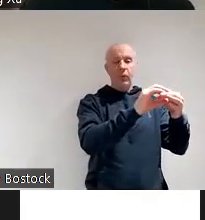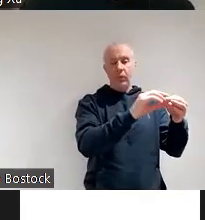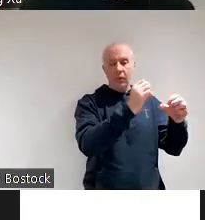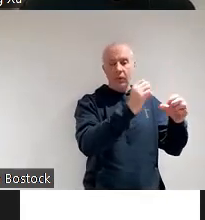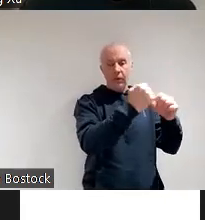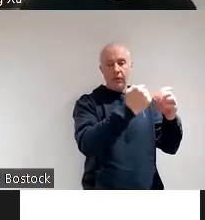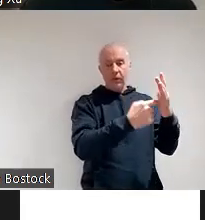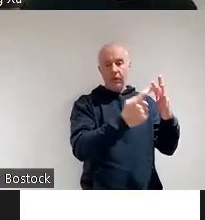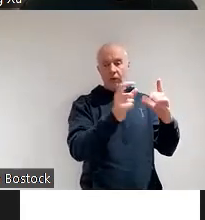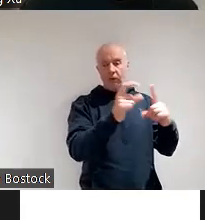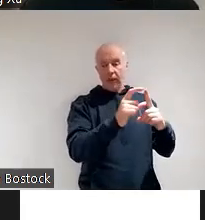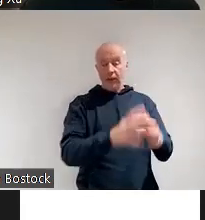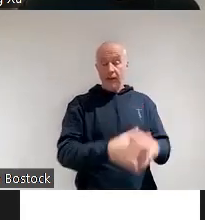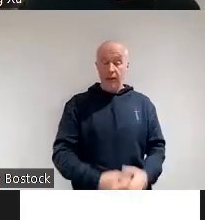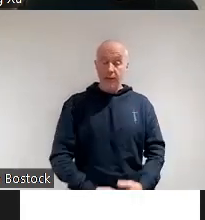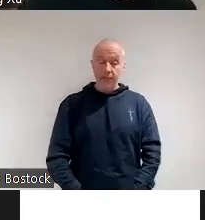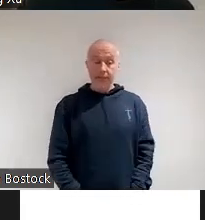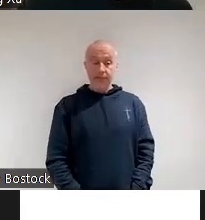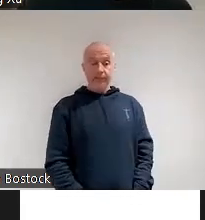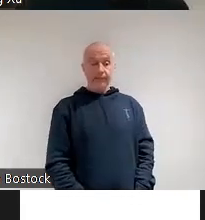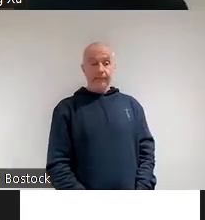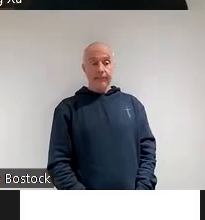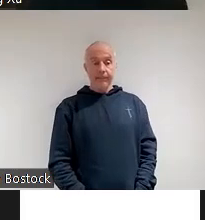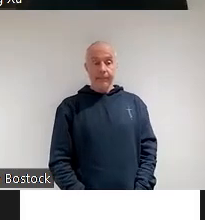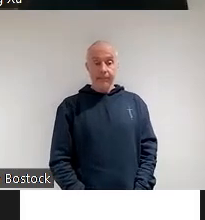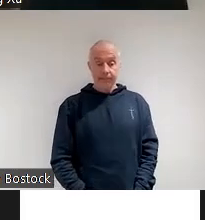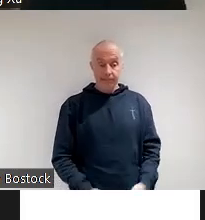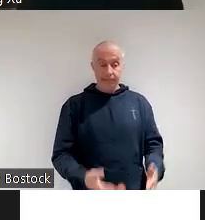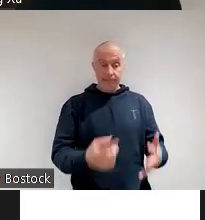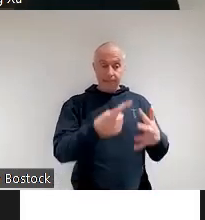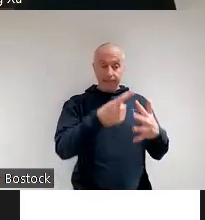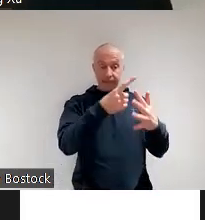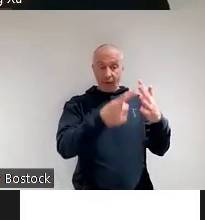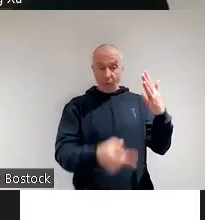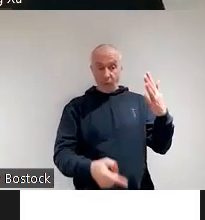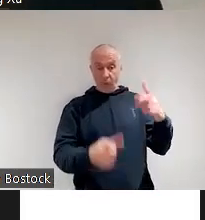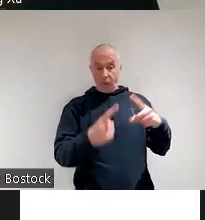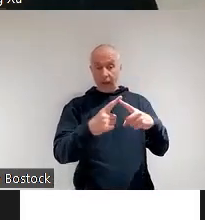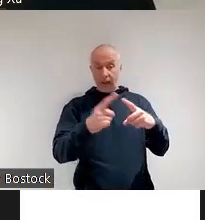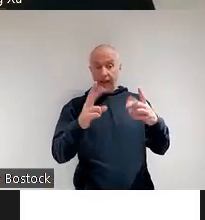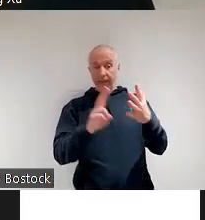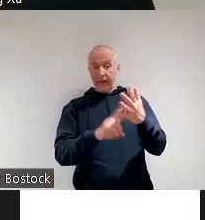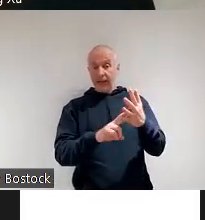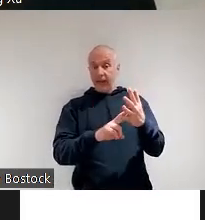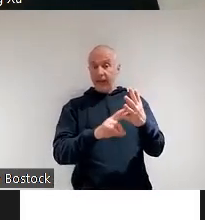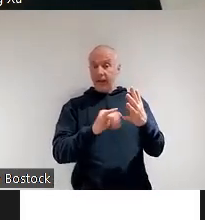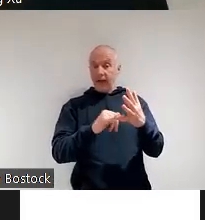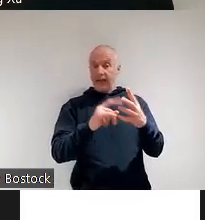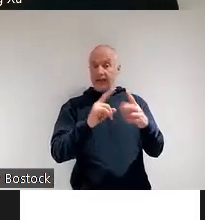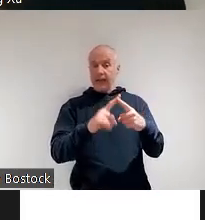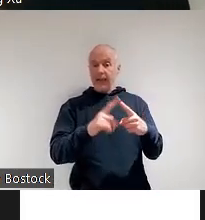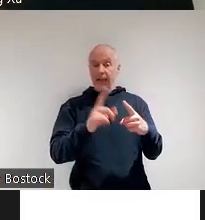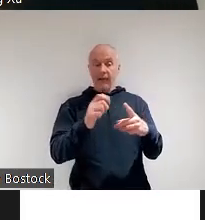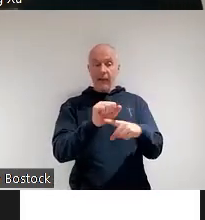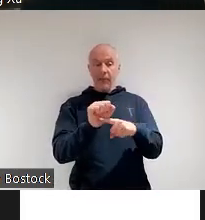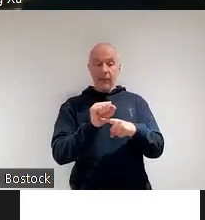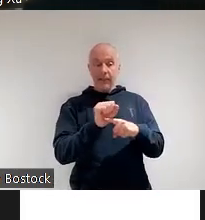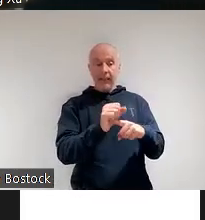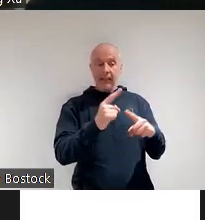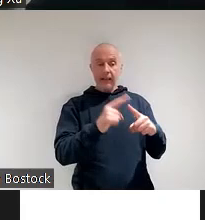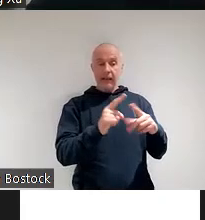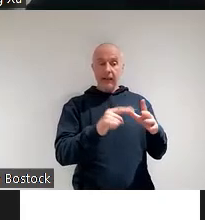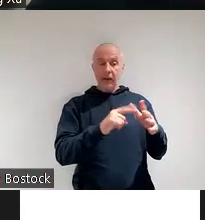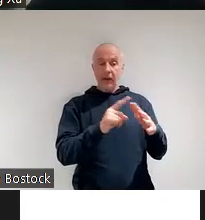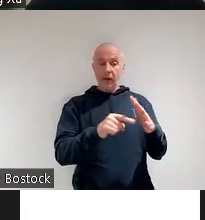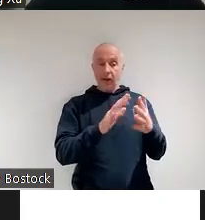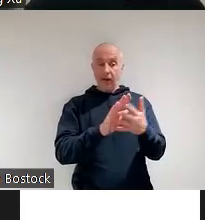The other thing is that all the EVs, according to the safety requirement, they come with something called protective earth. And then because of